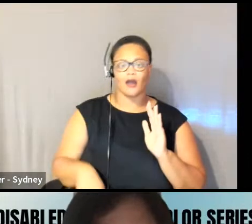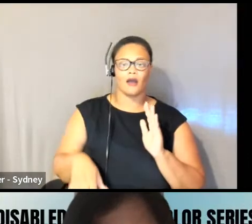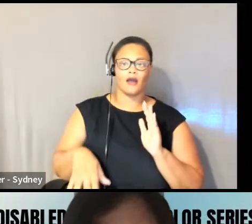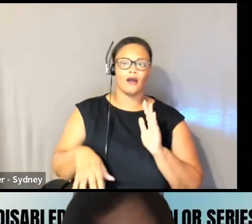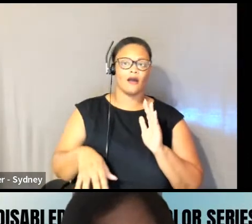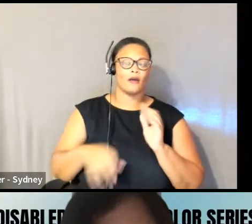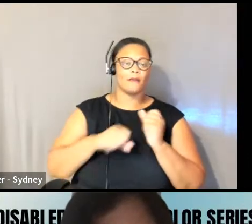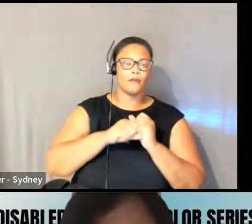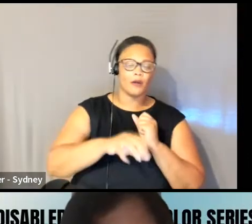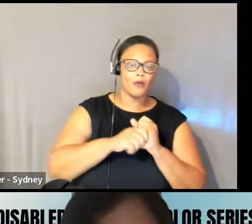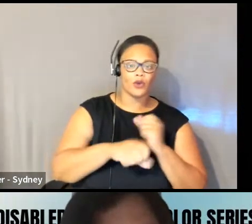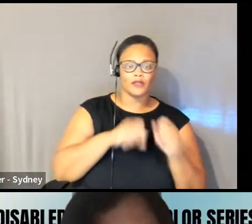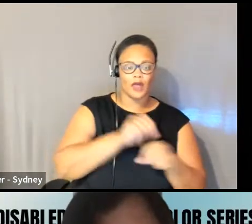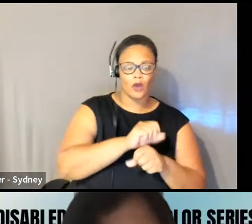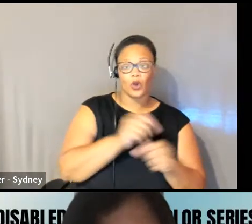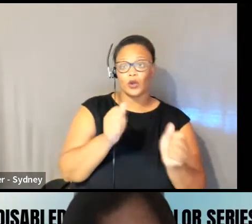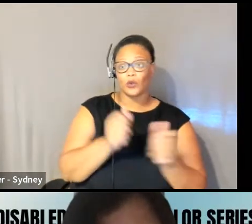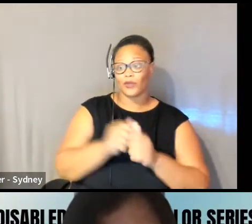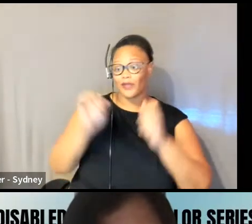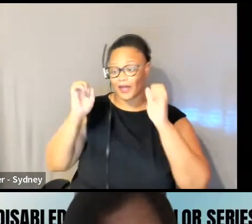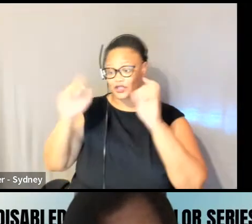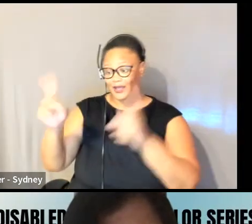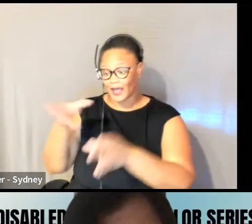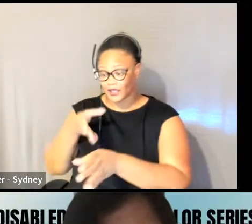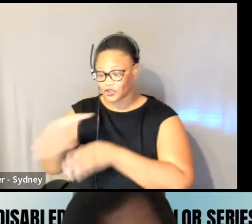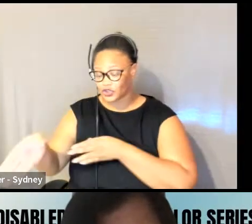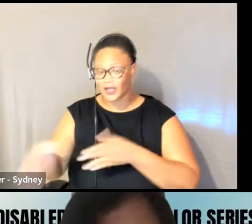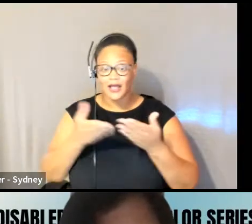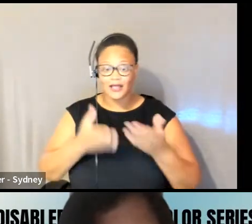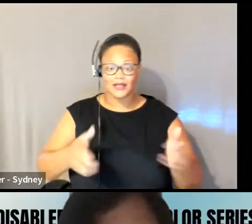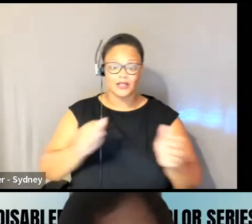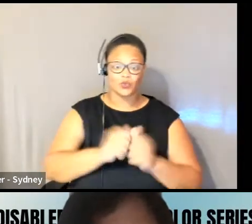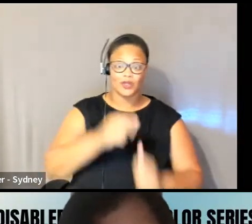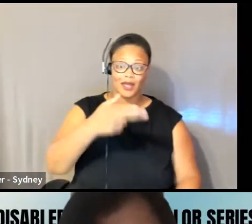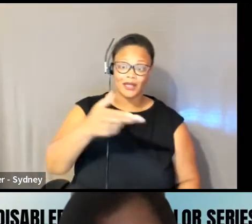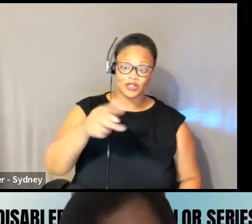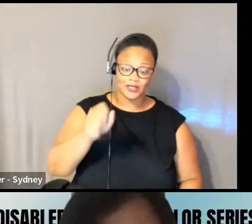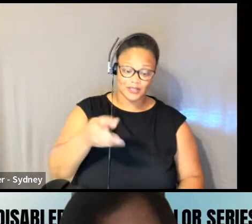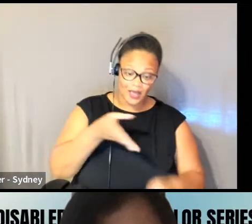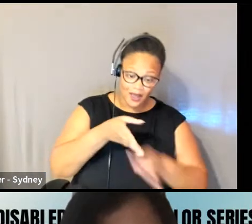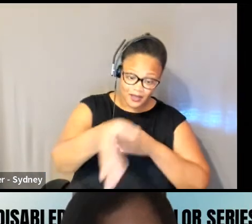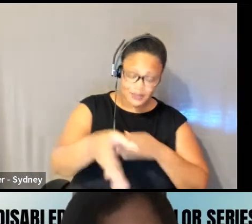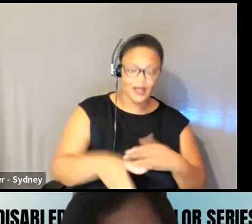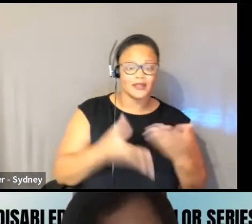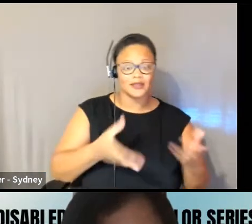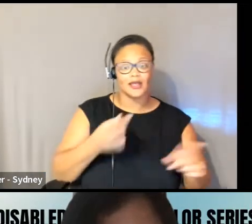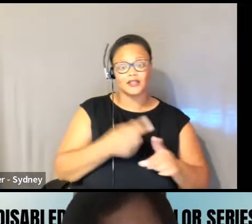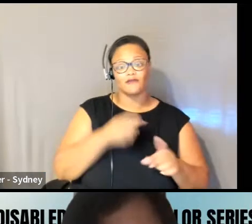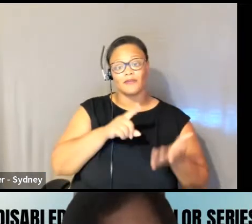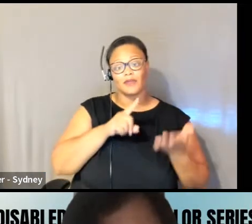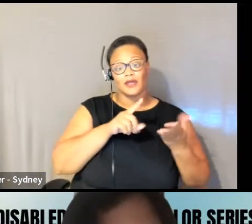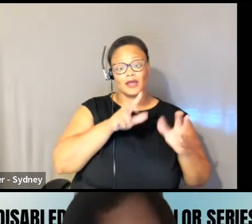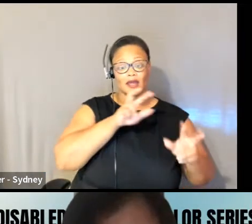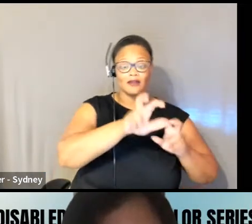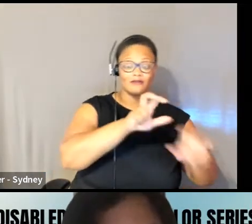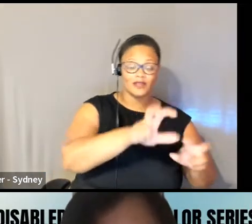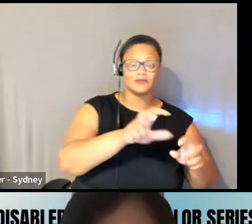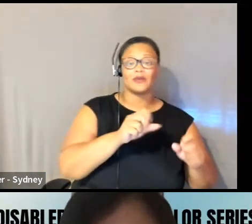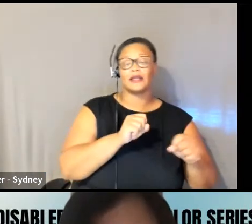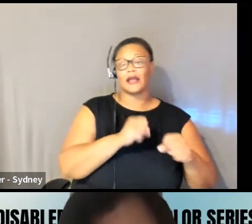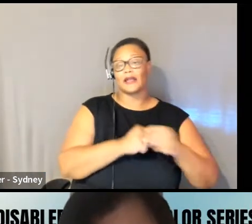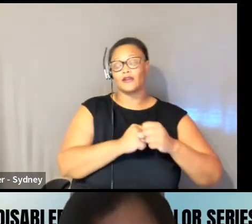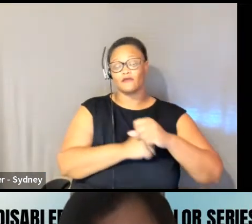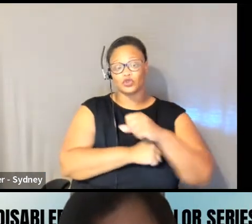done with education, things that are being done with HHS, things that came out of the Investment Infrastructure Act,